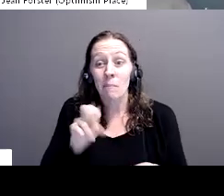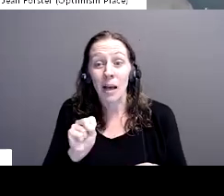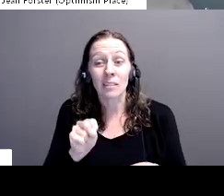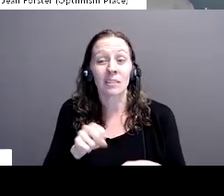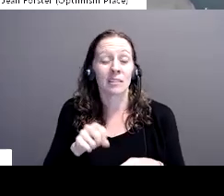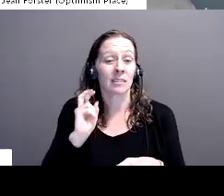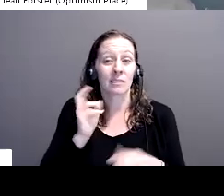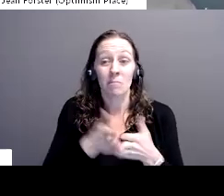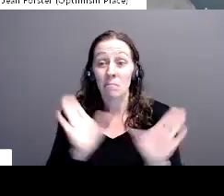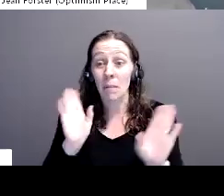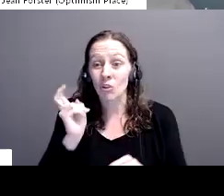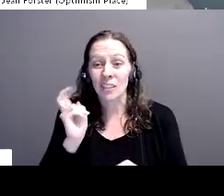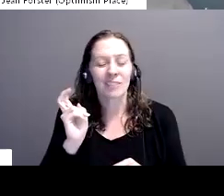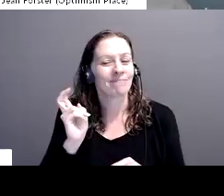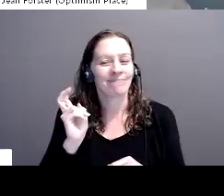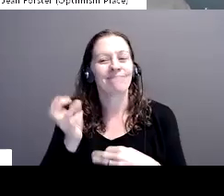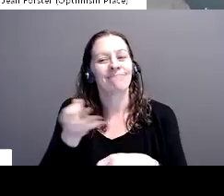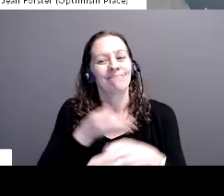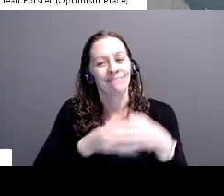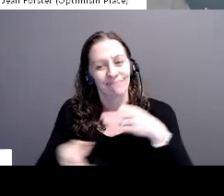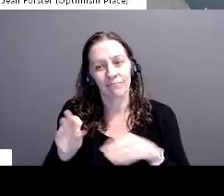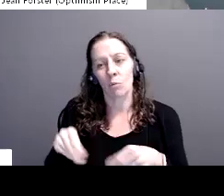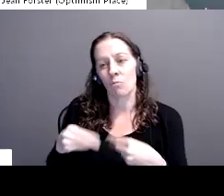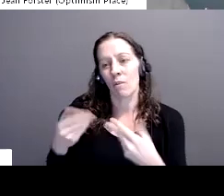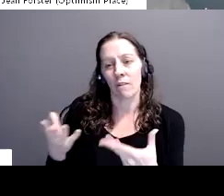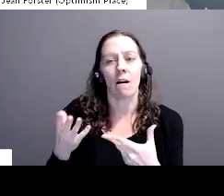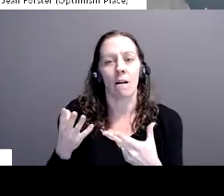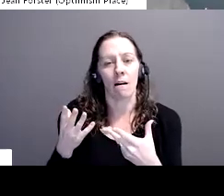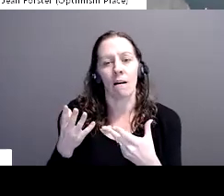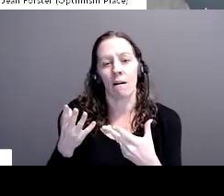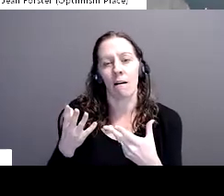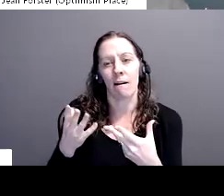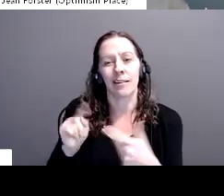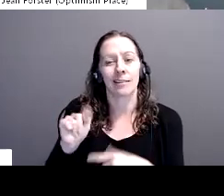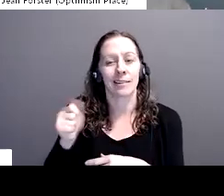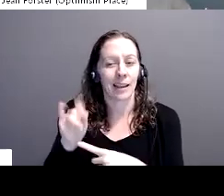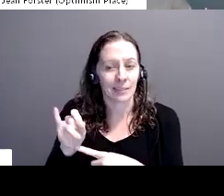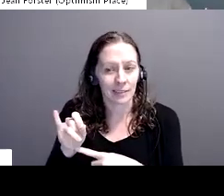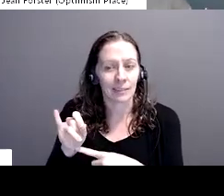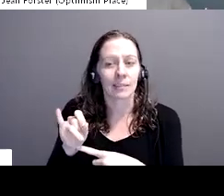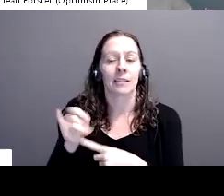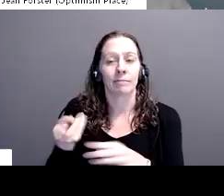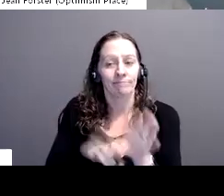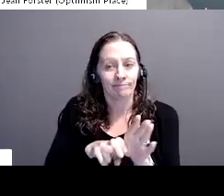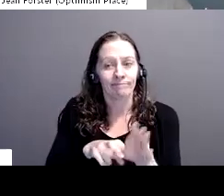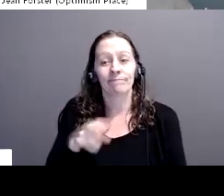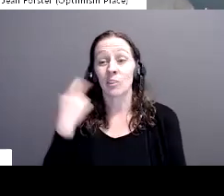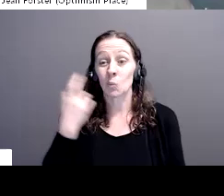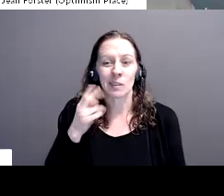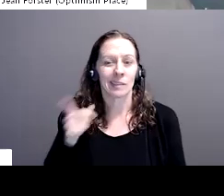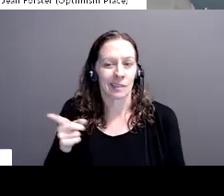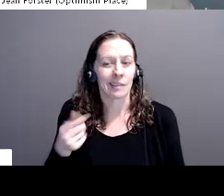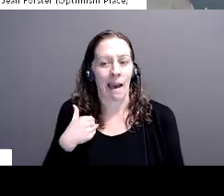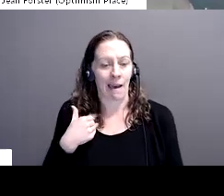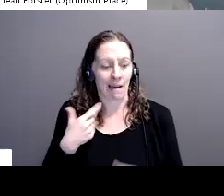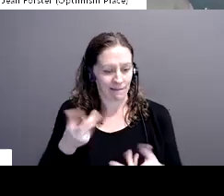difficult. And so we more often provide more transportation with taxis due to mobility challenges